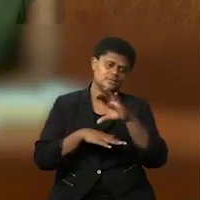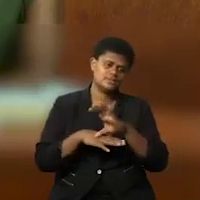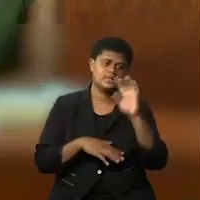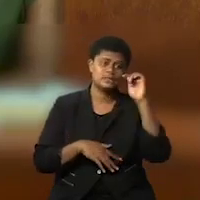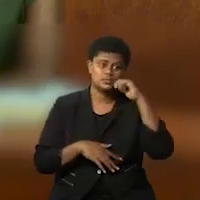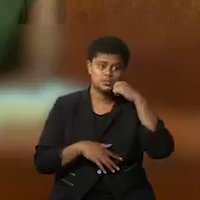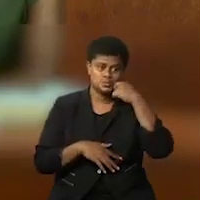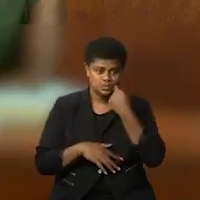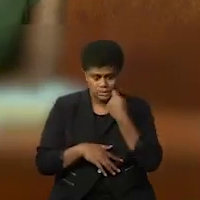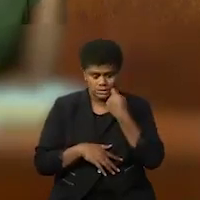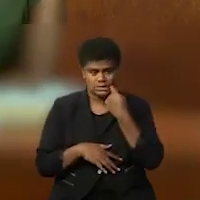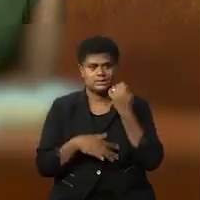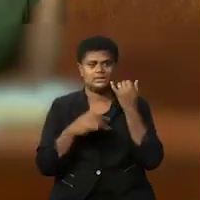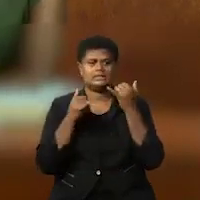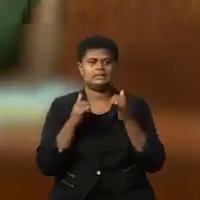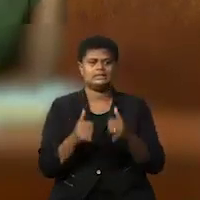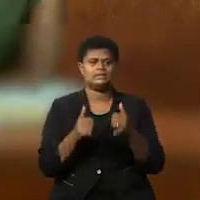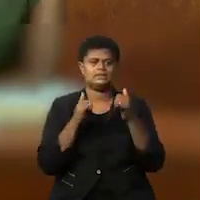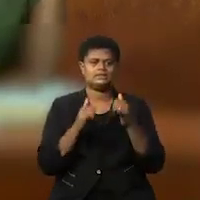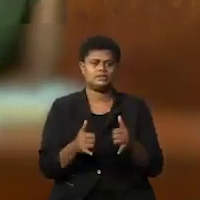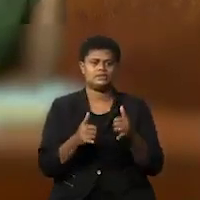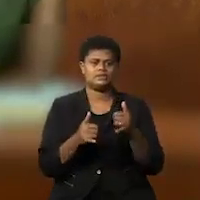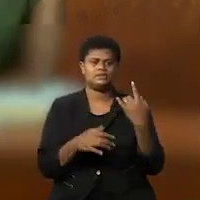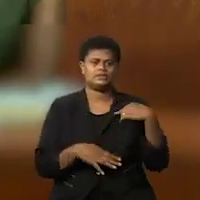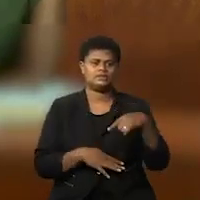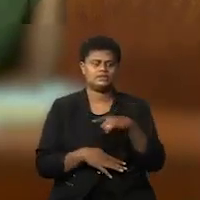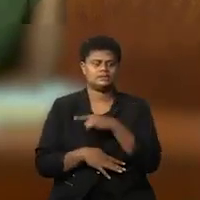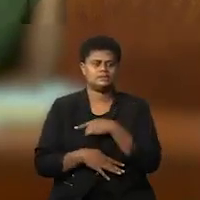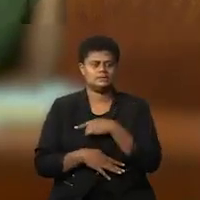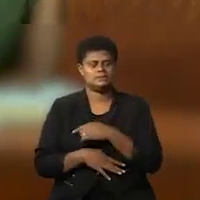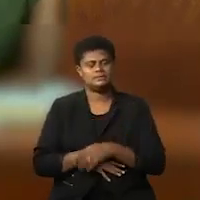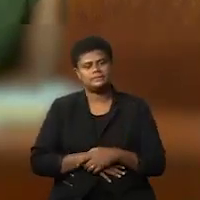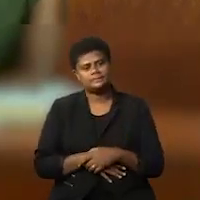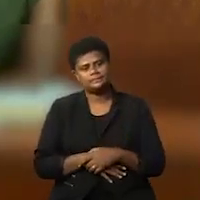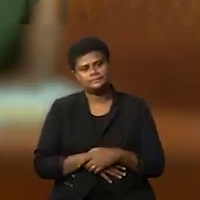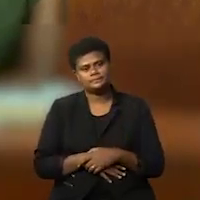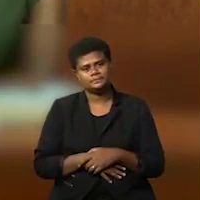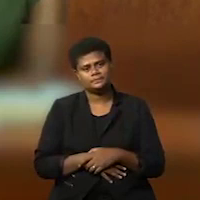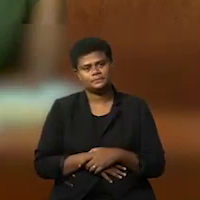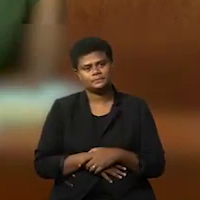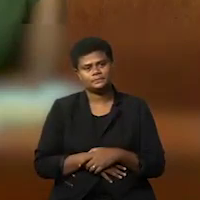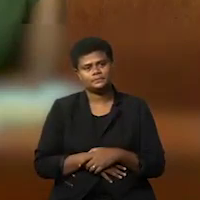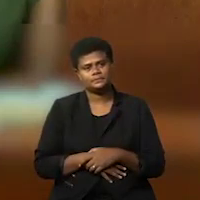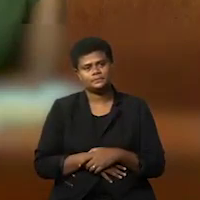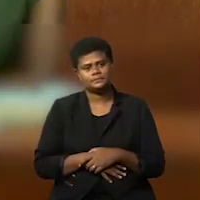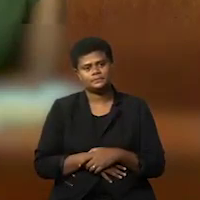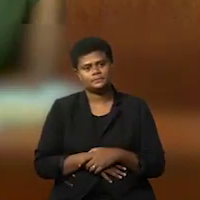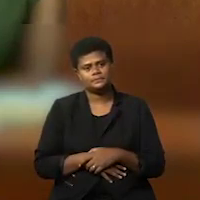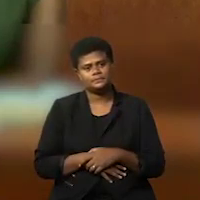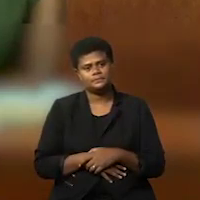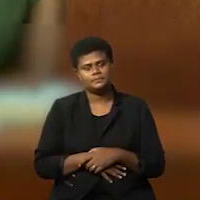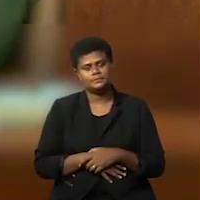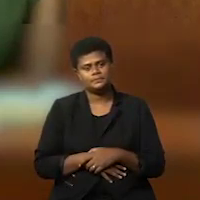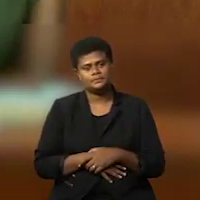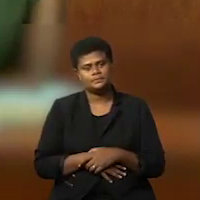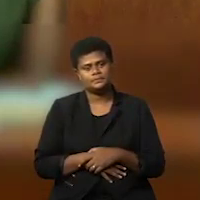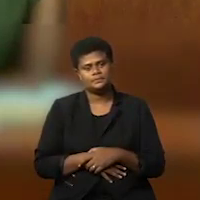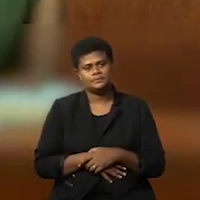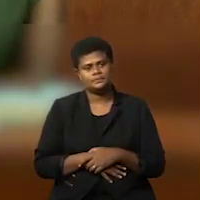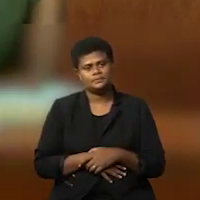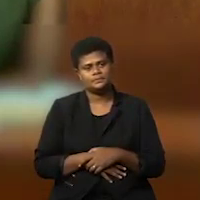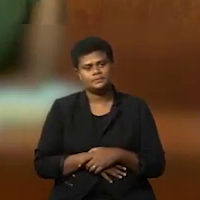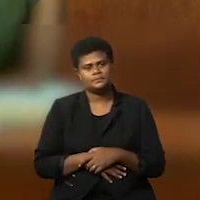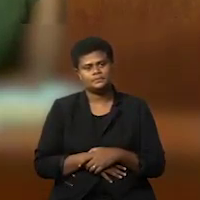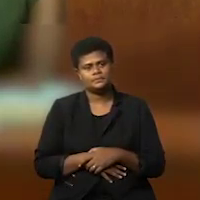what Daniel said in chapter 7, verse 22. You will find there, and the time came, this is towards